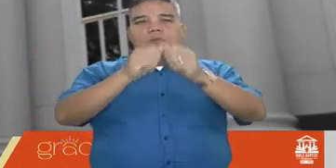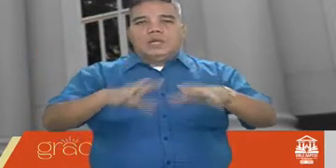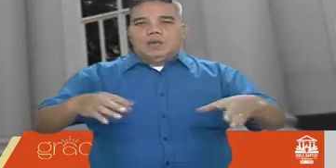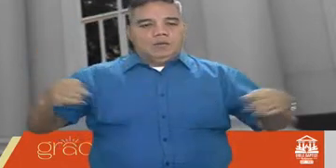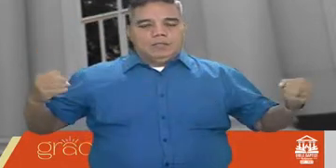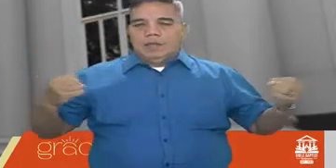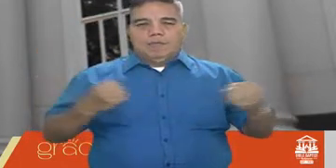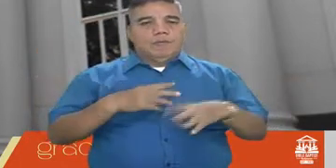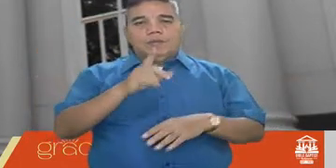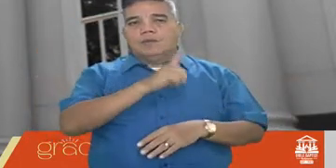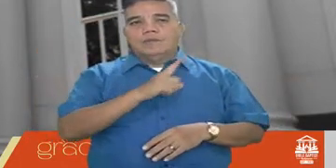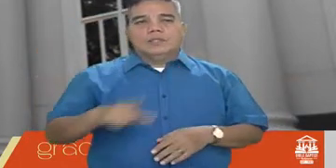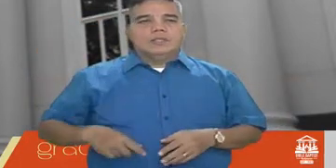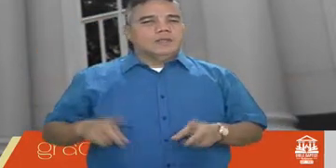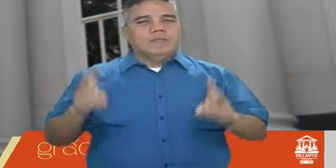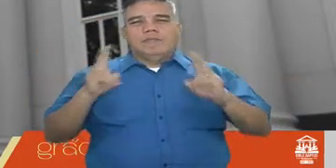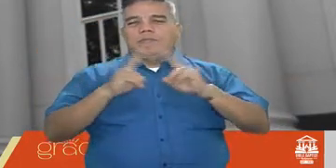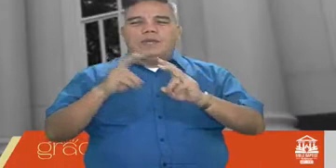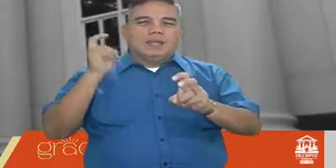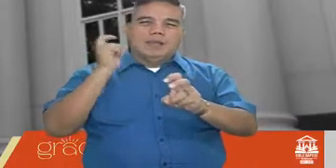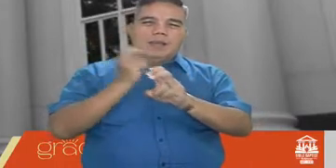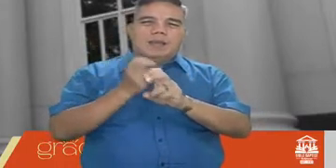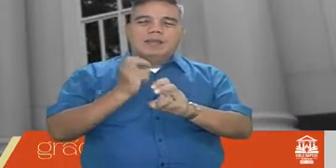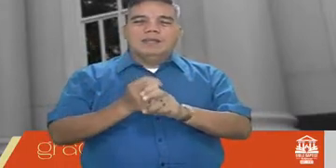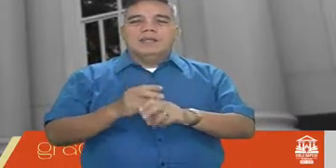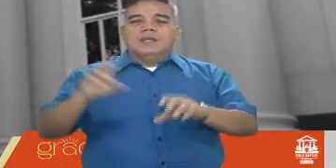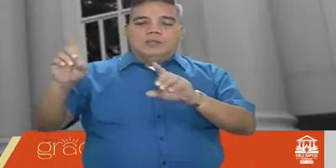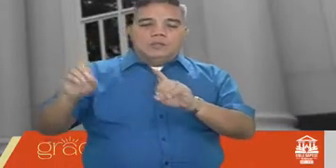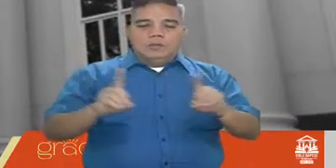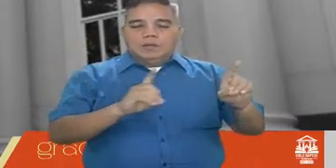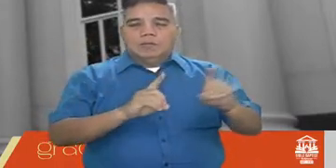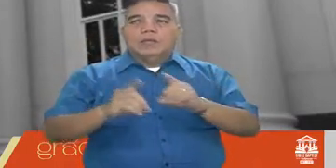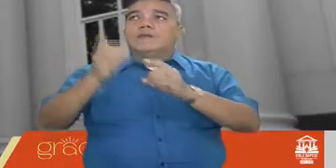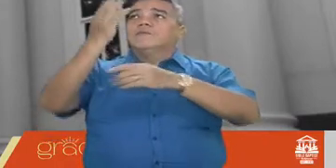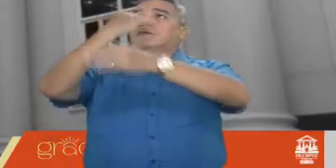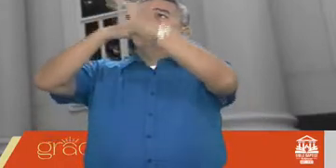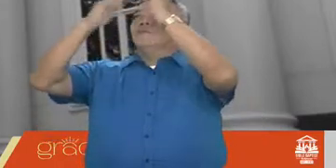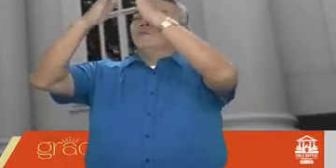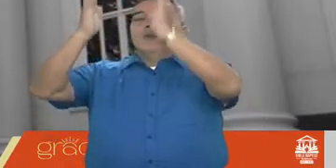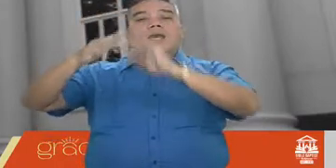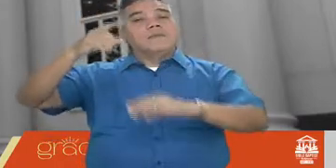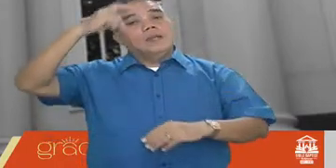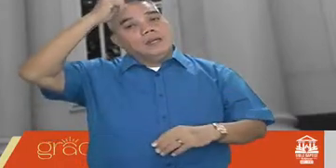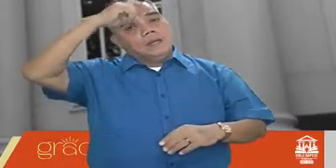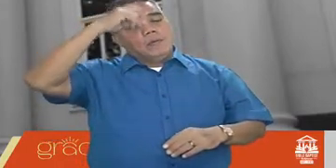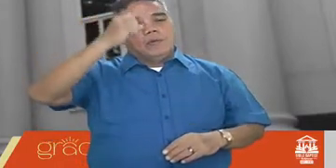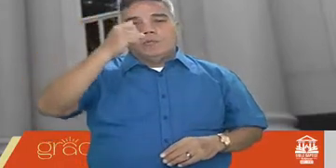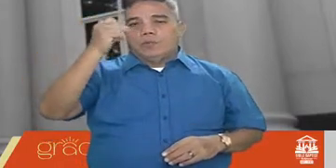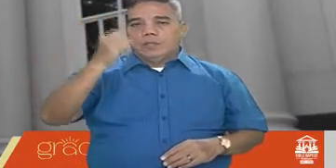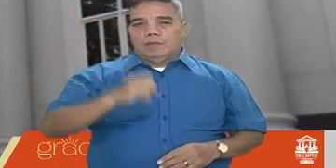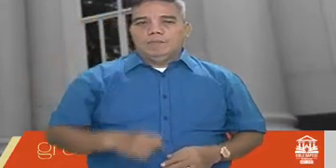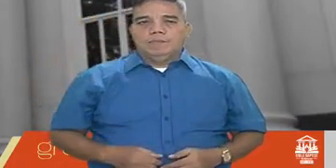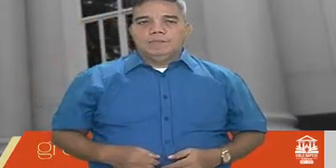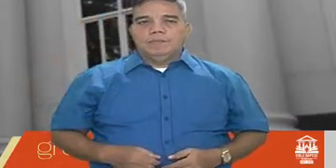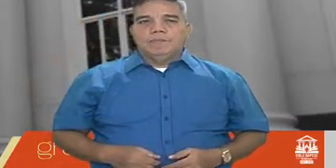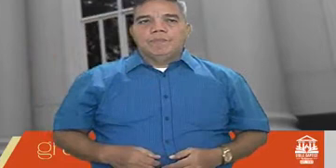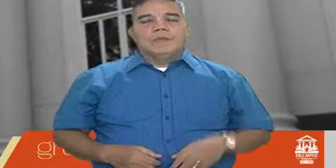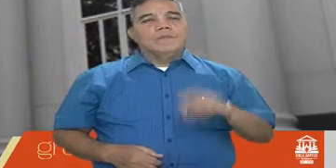Without the fear of the Lord, it is difficult to really acquire heavenly wisdom. There are